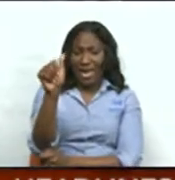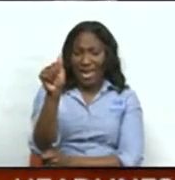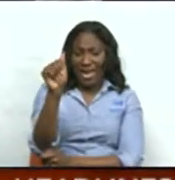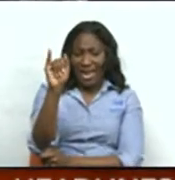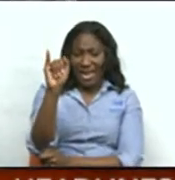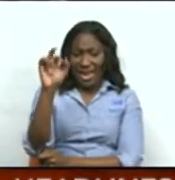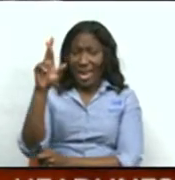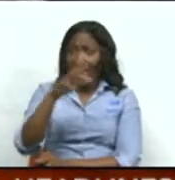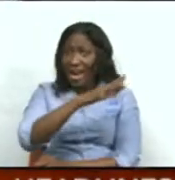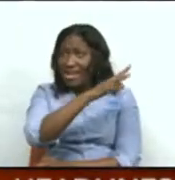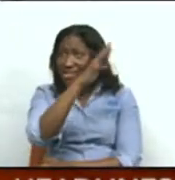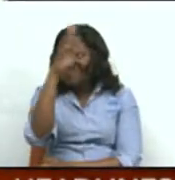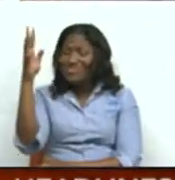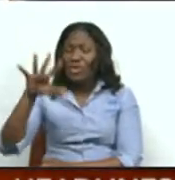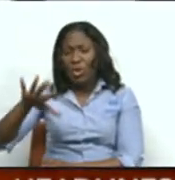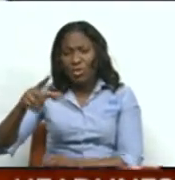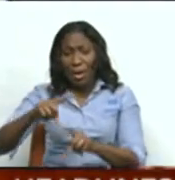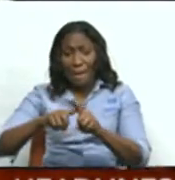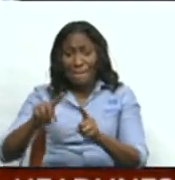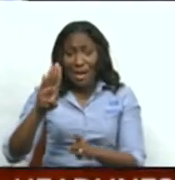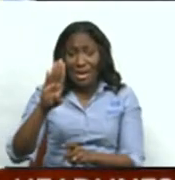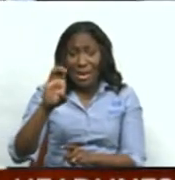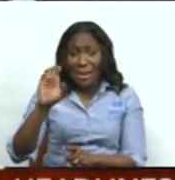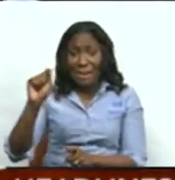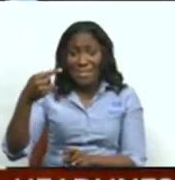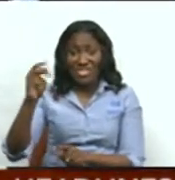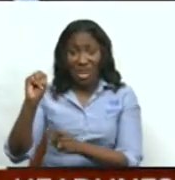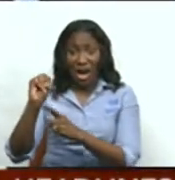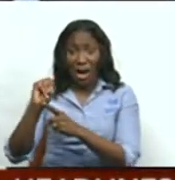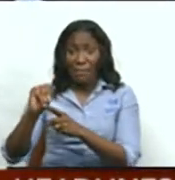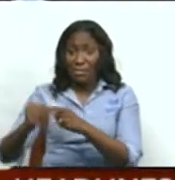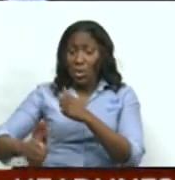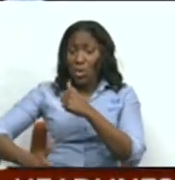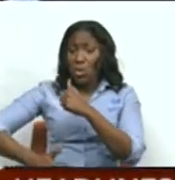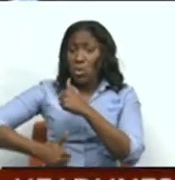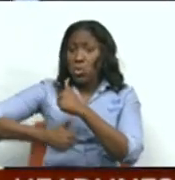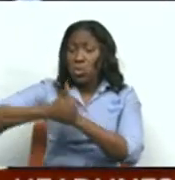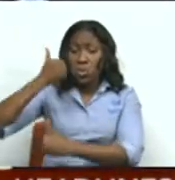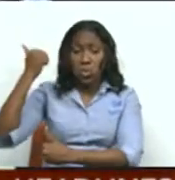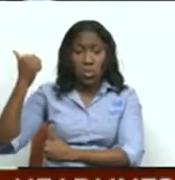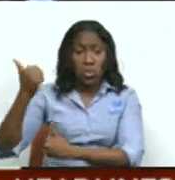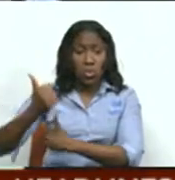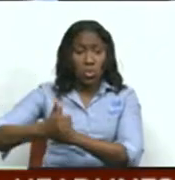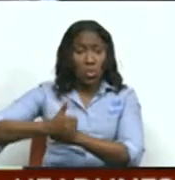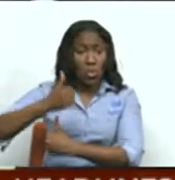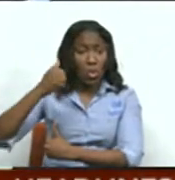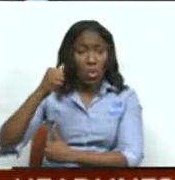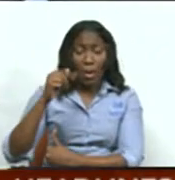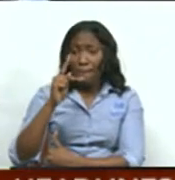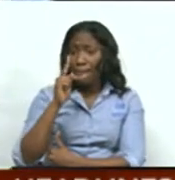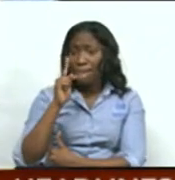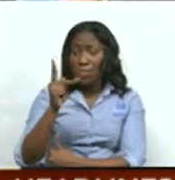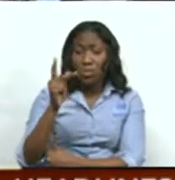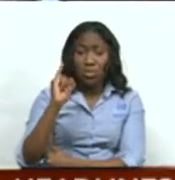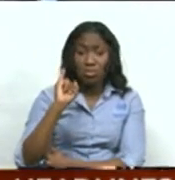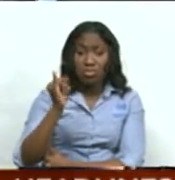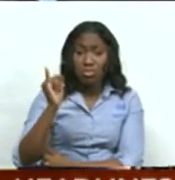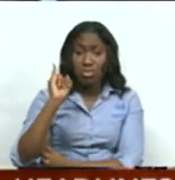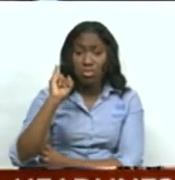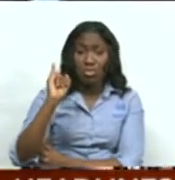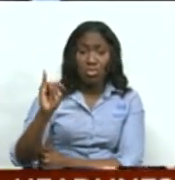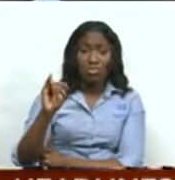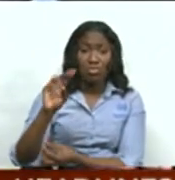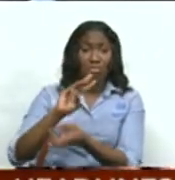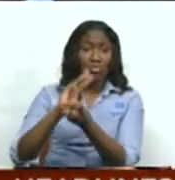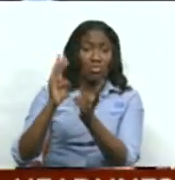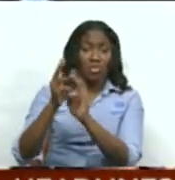but this one station in Beetham got down to hazardous. Now what was going on there? Well, localized air quality can be affected by